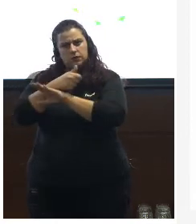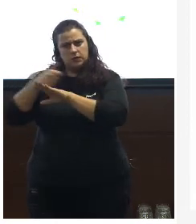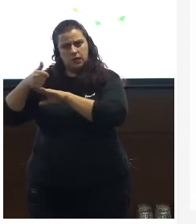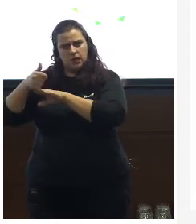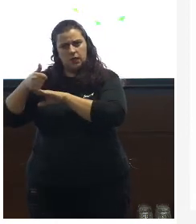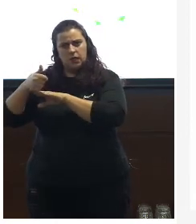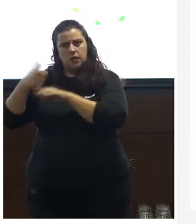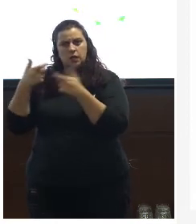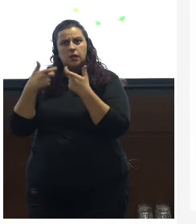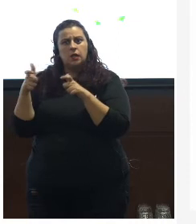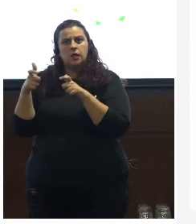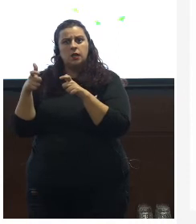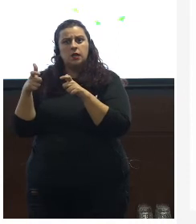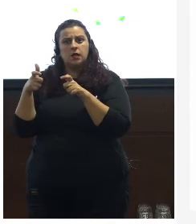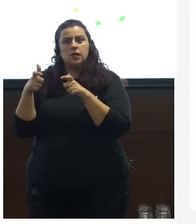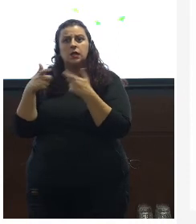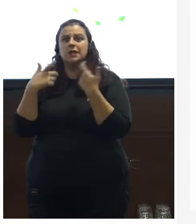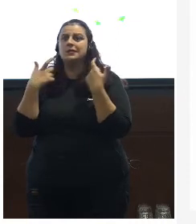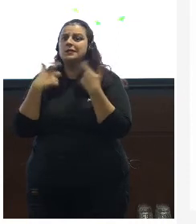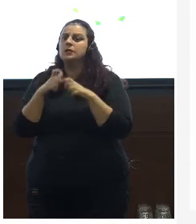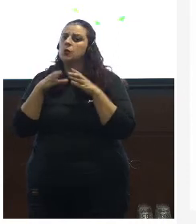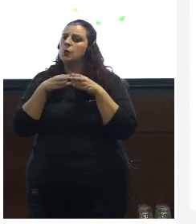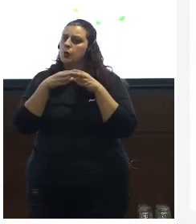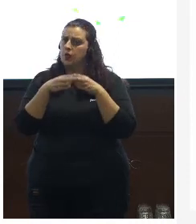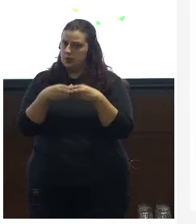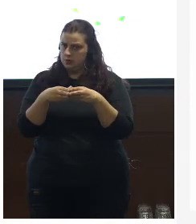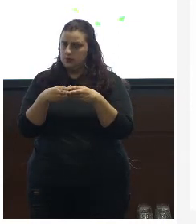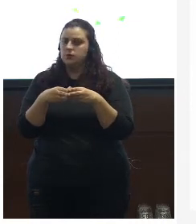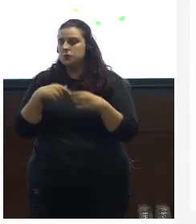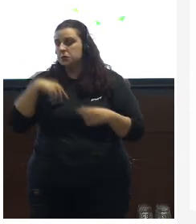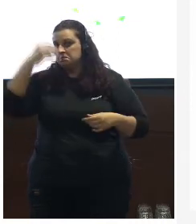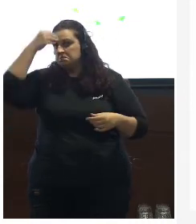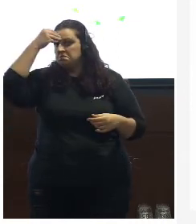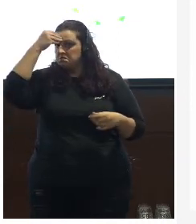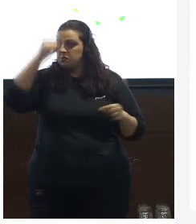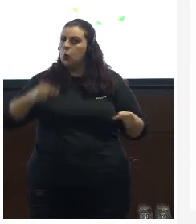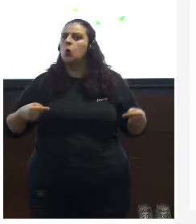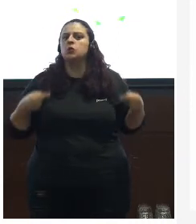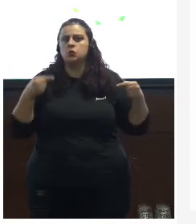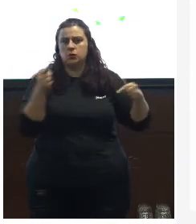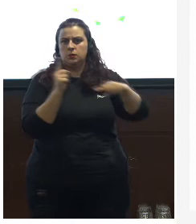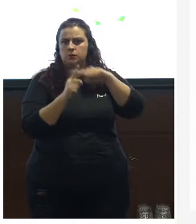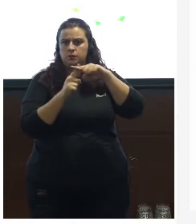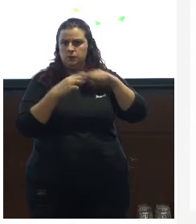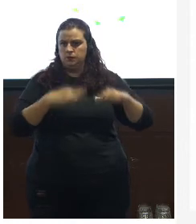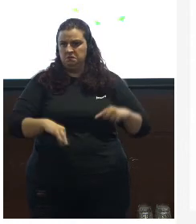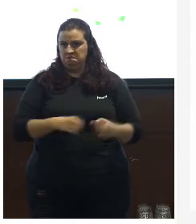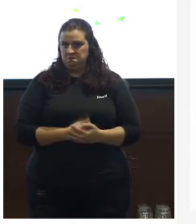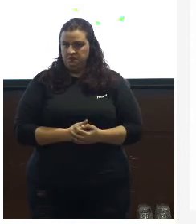Cosy For You, yes. Cosy For You is a tour operator based in Naples, Campania, southern Italy, and is specialized